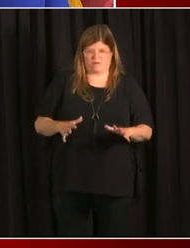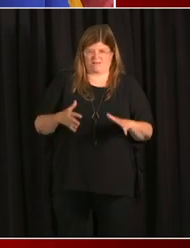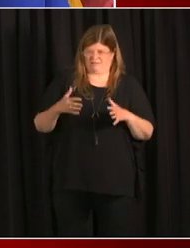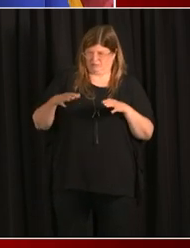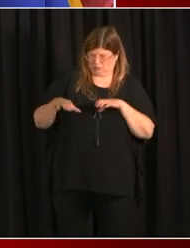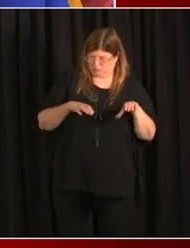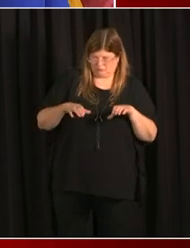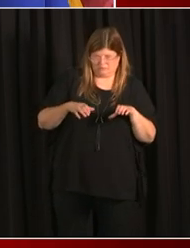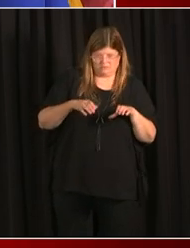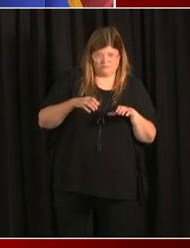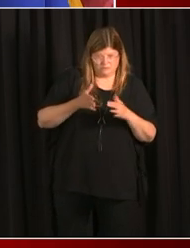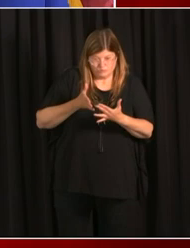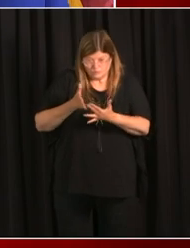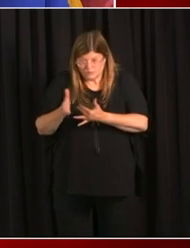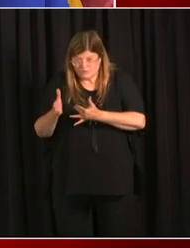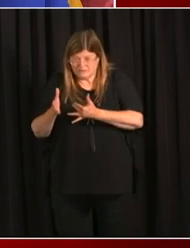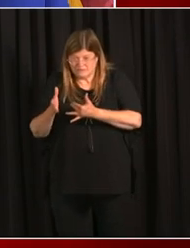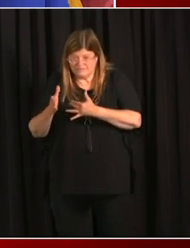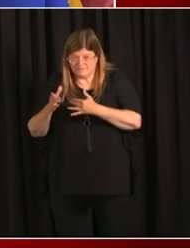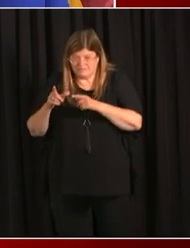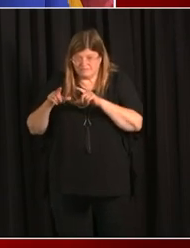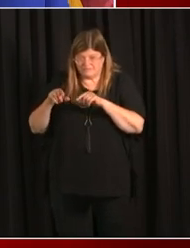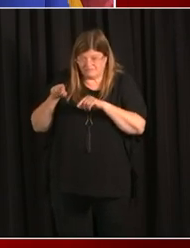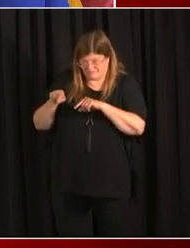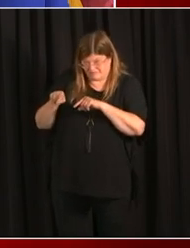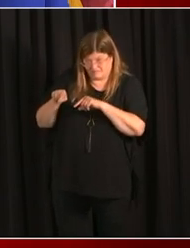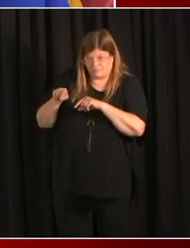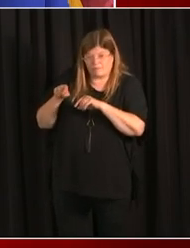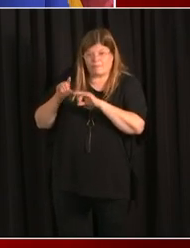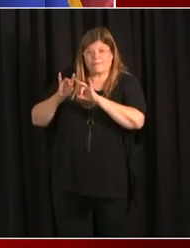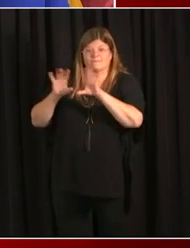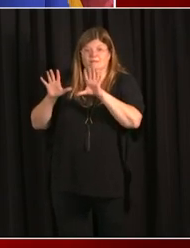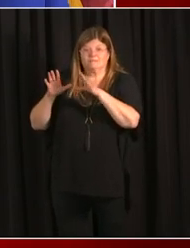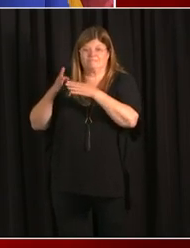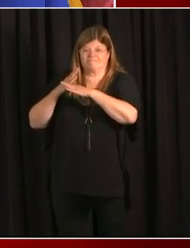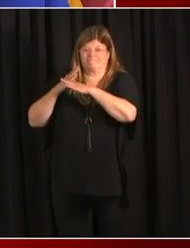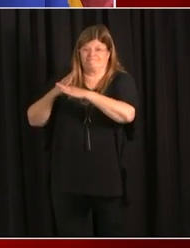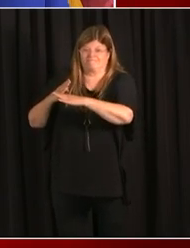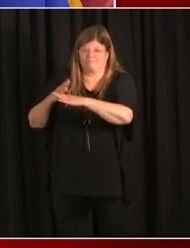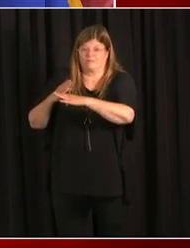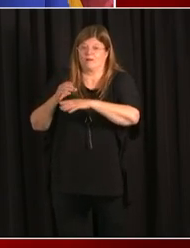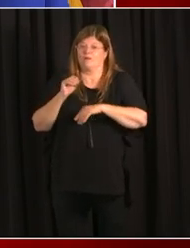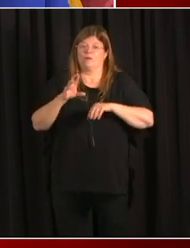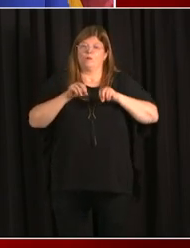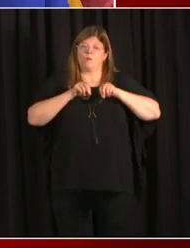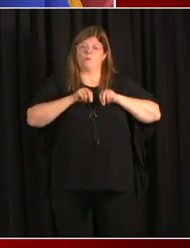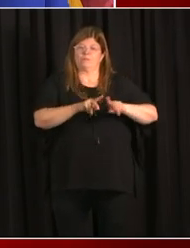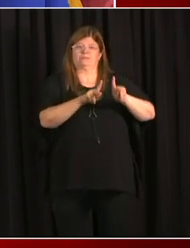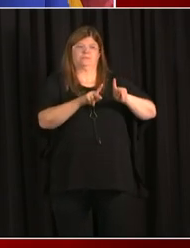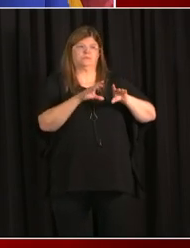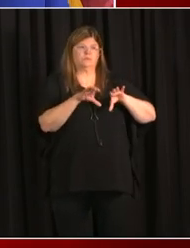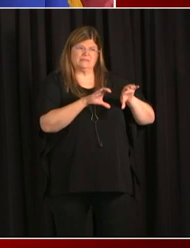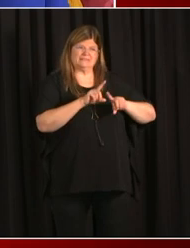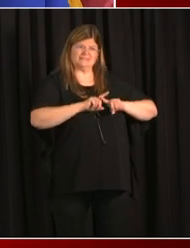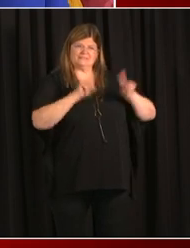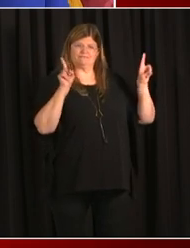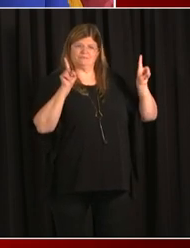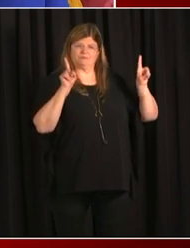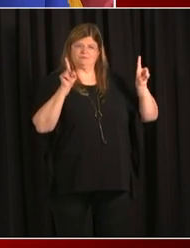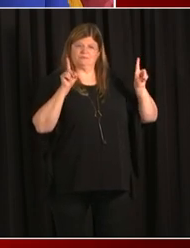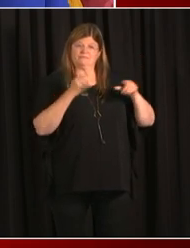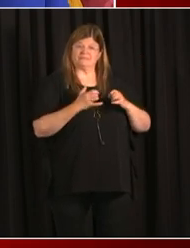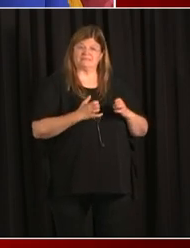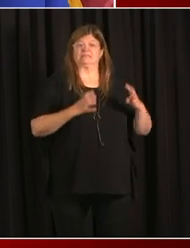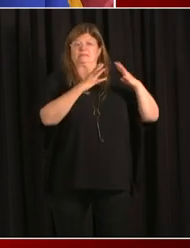doing through the lens of violence prevention, but also opportunities to do things a little bit differently. So we'll be